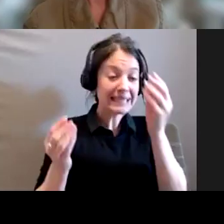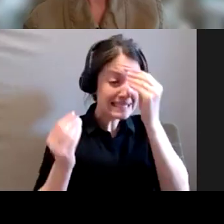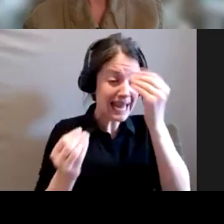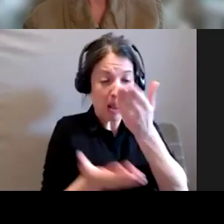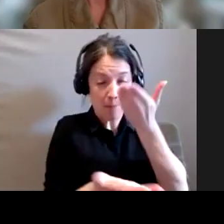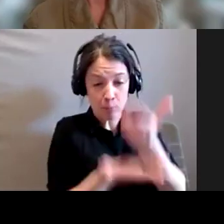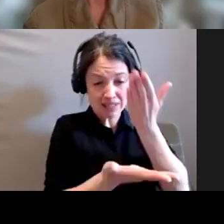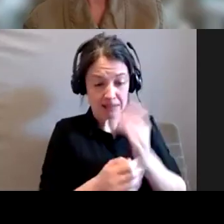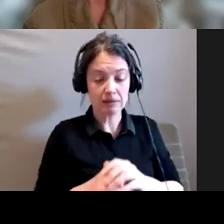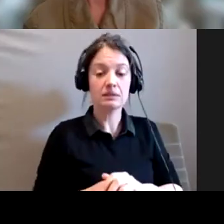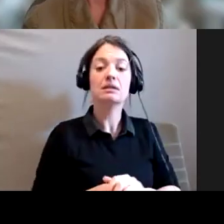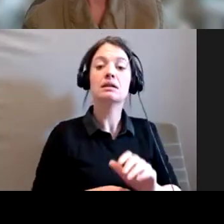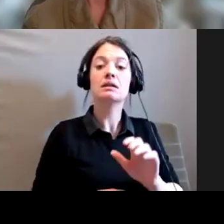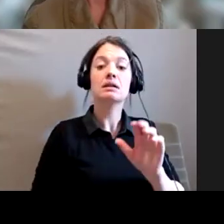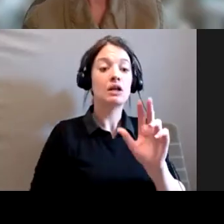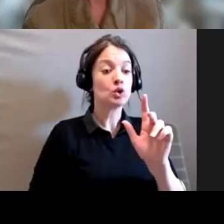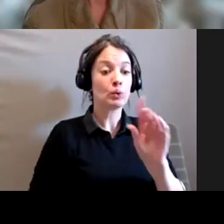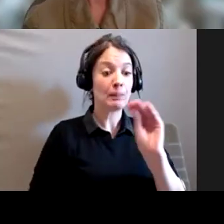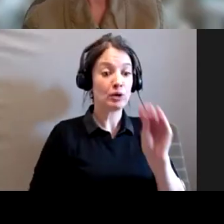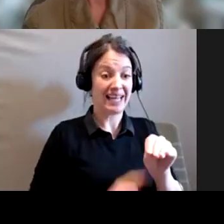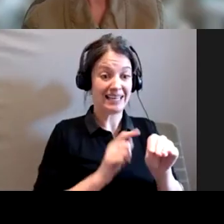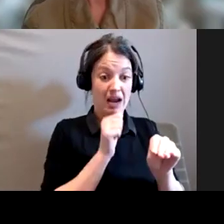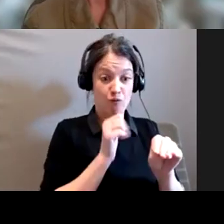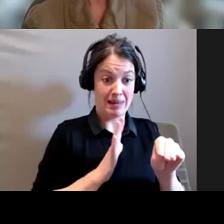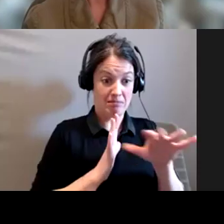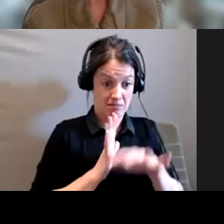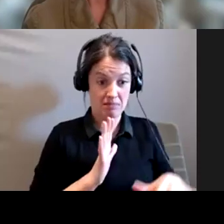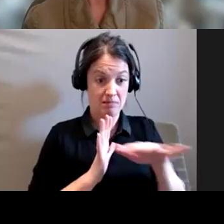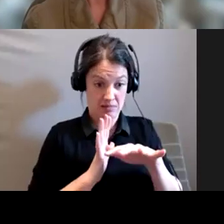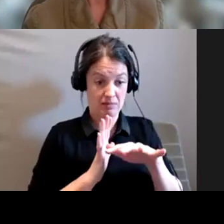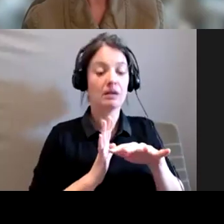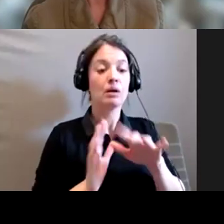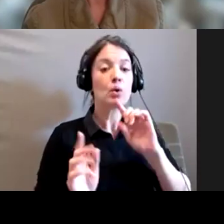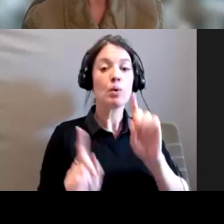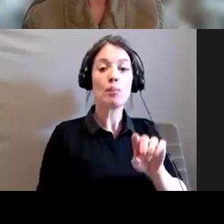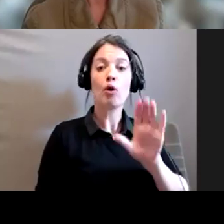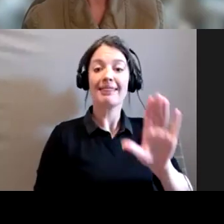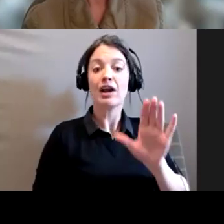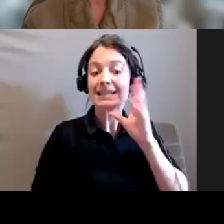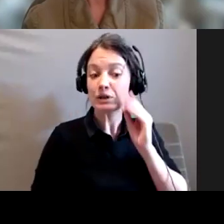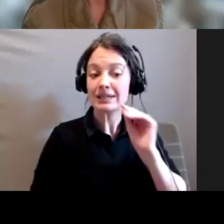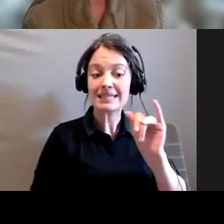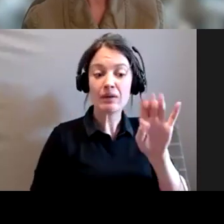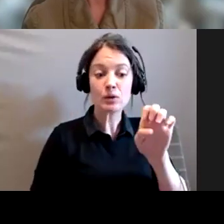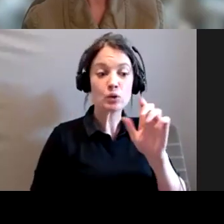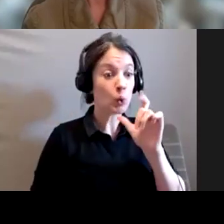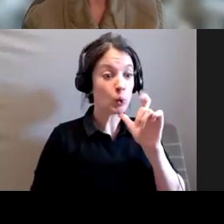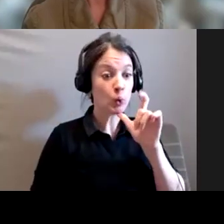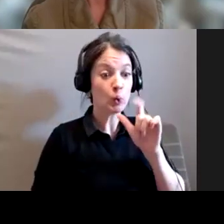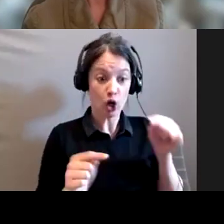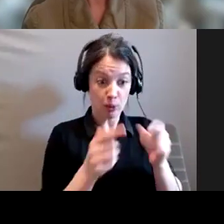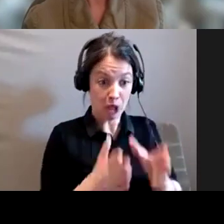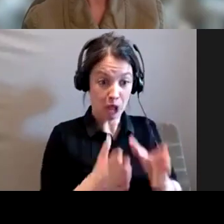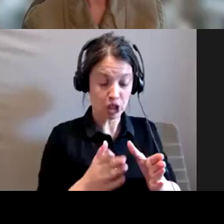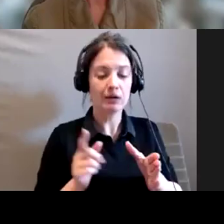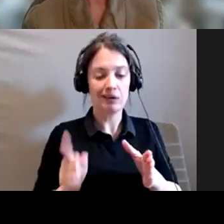that 23% of women with disabilities report abuse by partners in recent years. Again, under violent